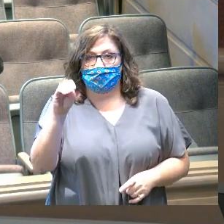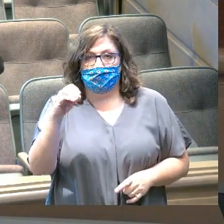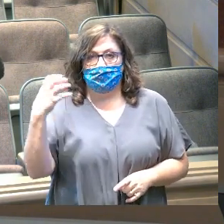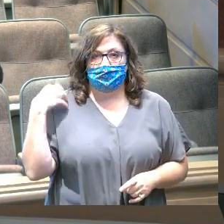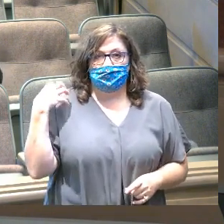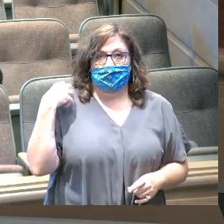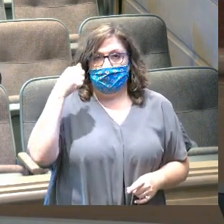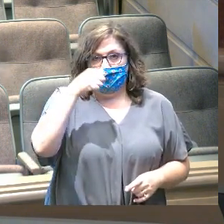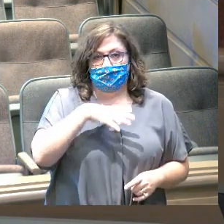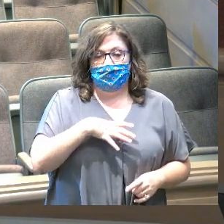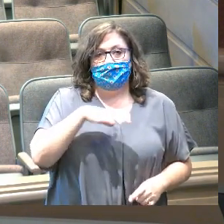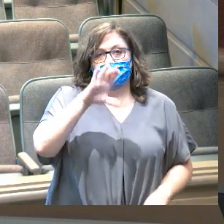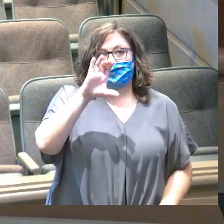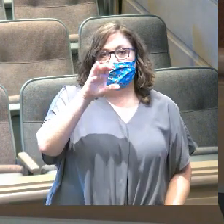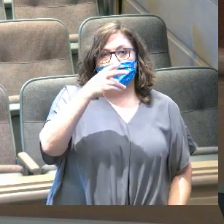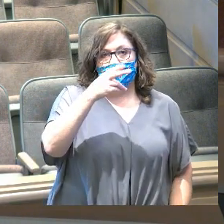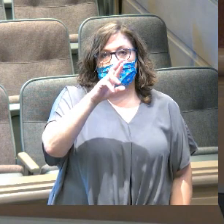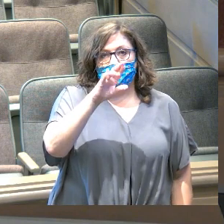Cohelas.